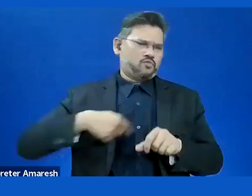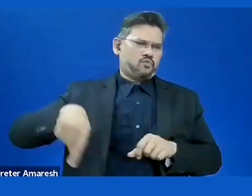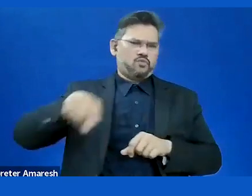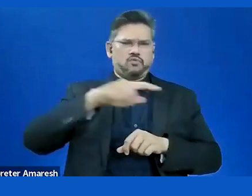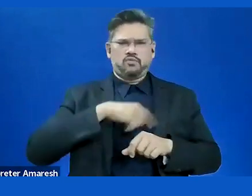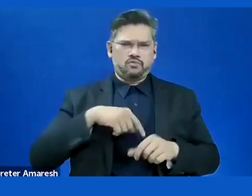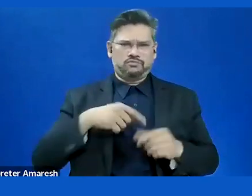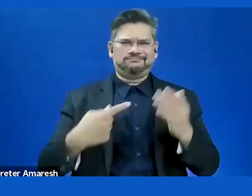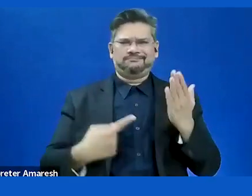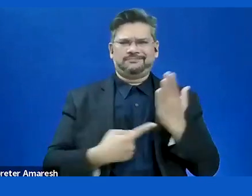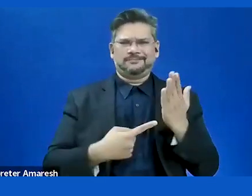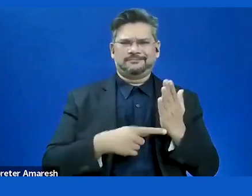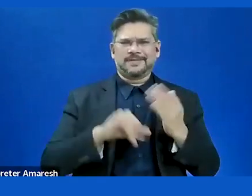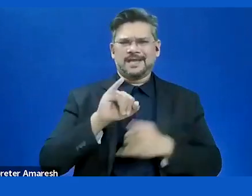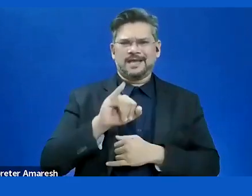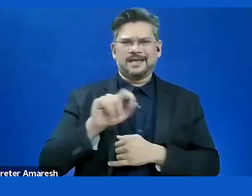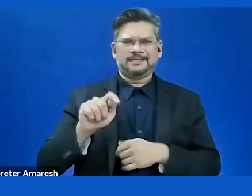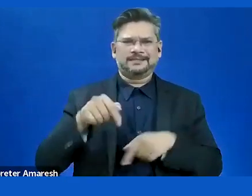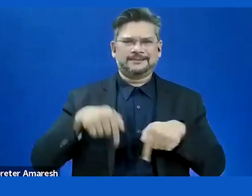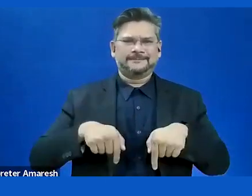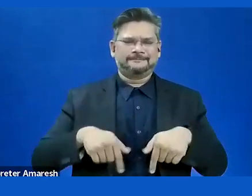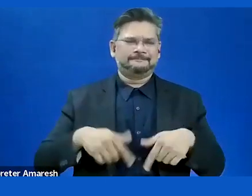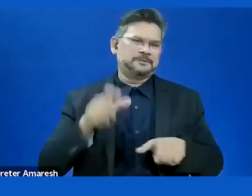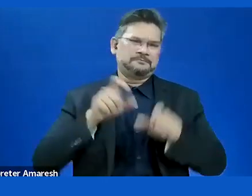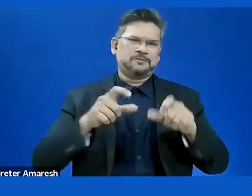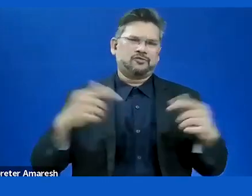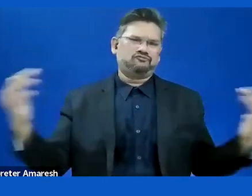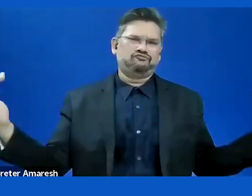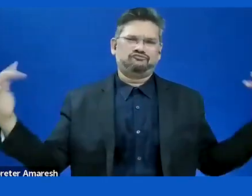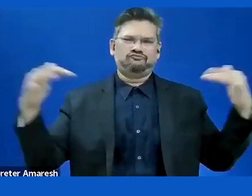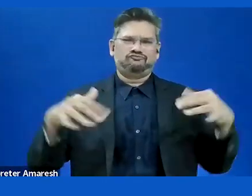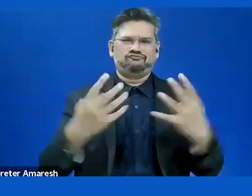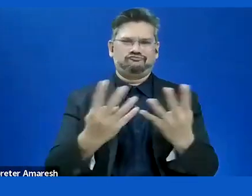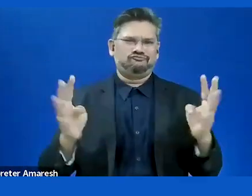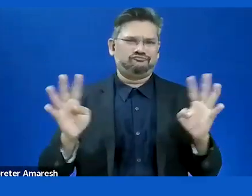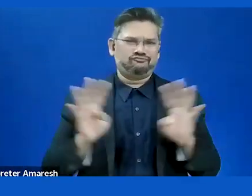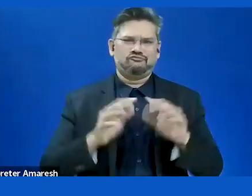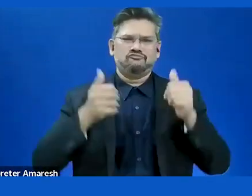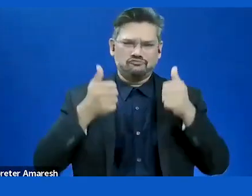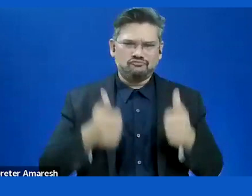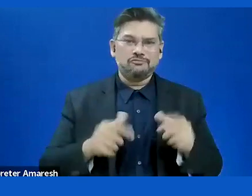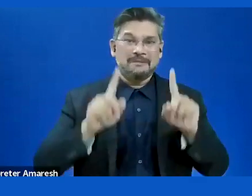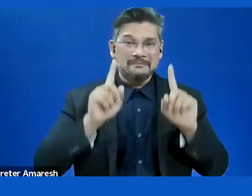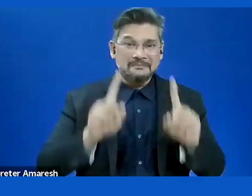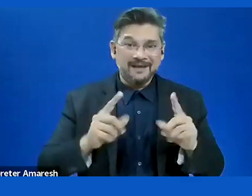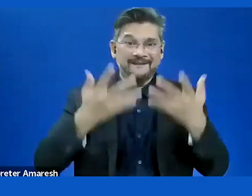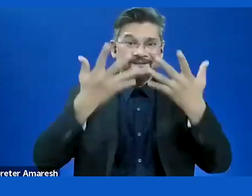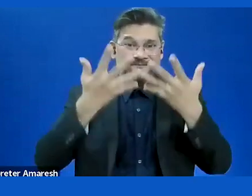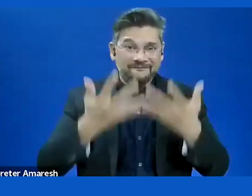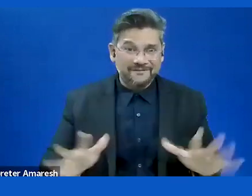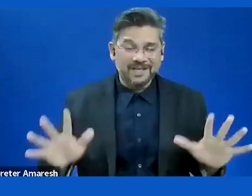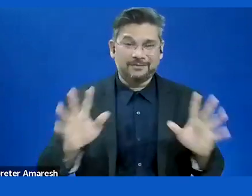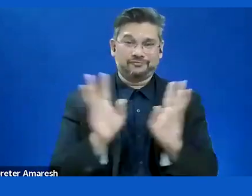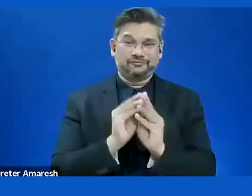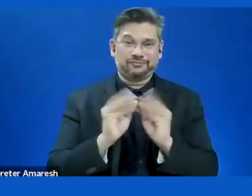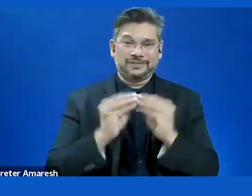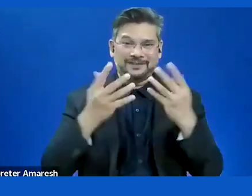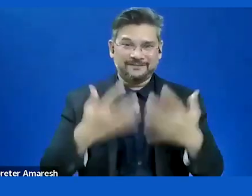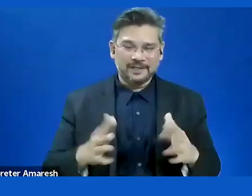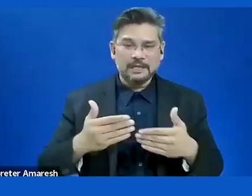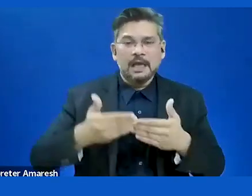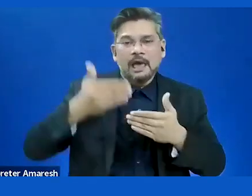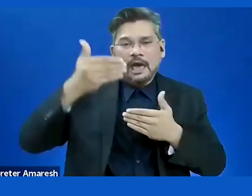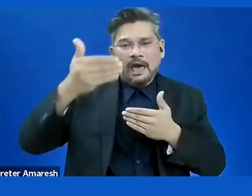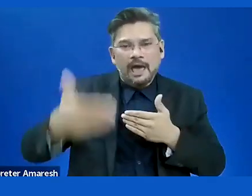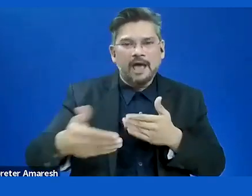at going out and informing these people of what they need. I also think it would be helpful for us and